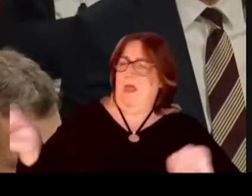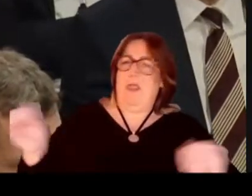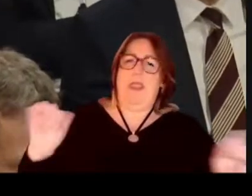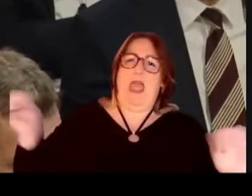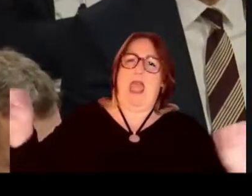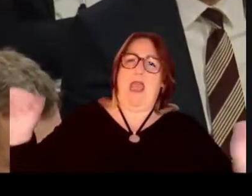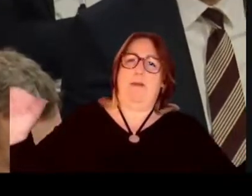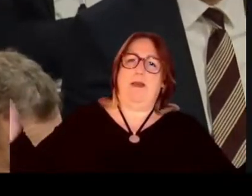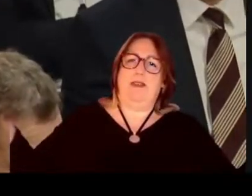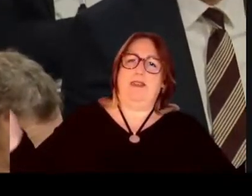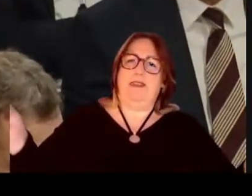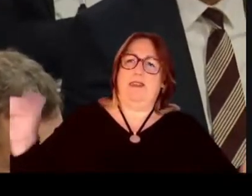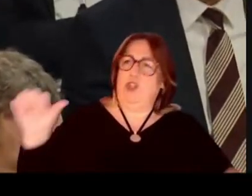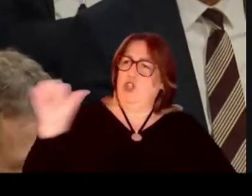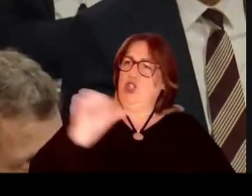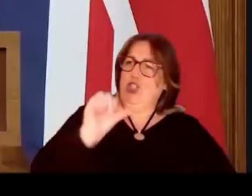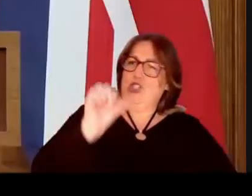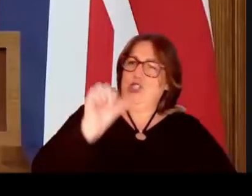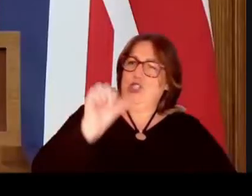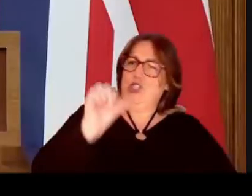their street? Surely they had a right to know.